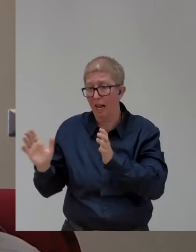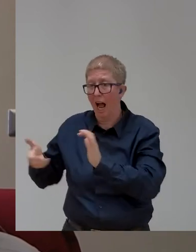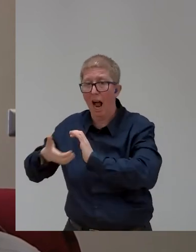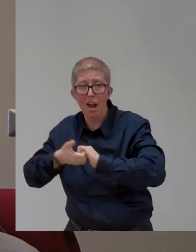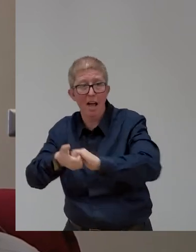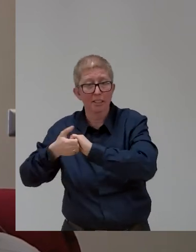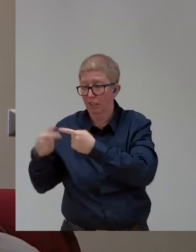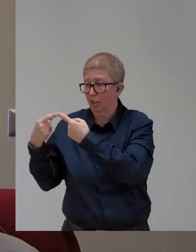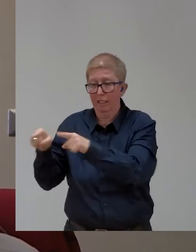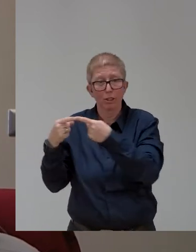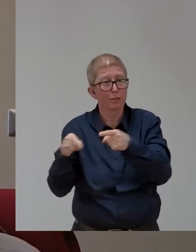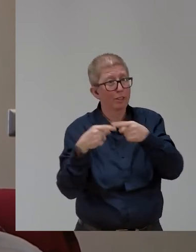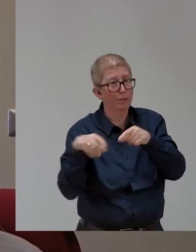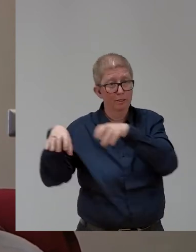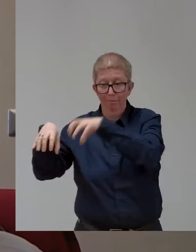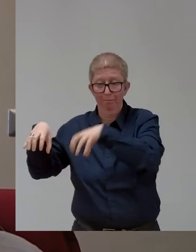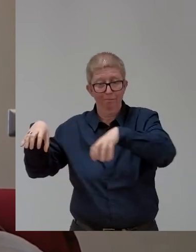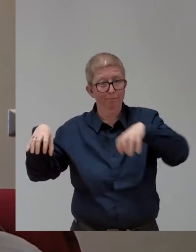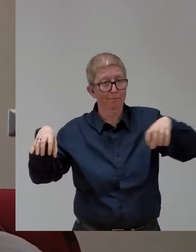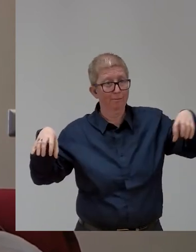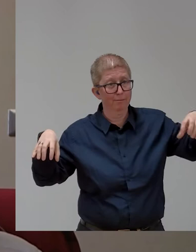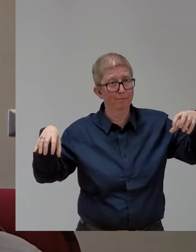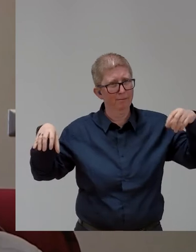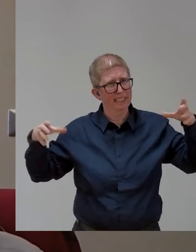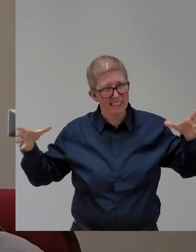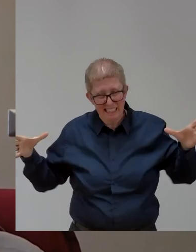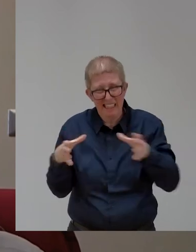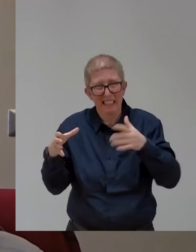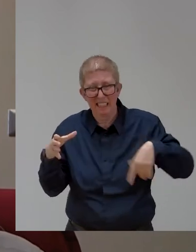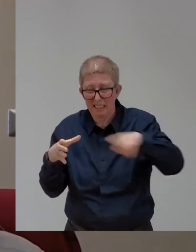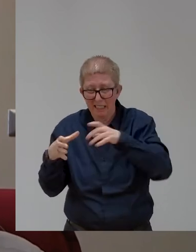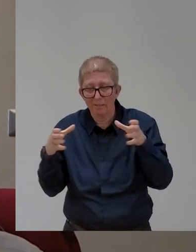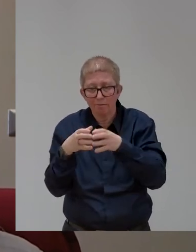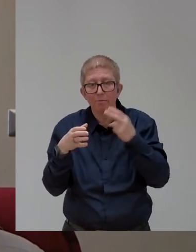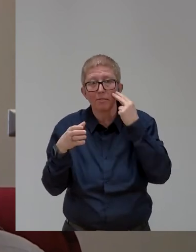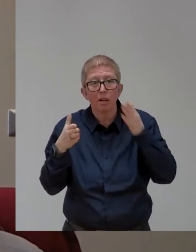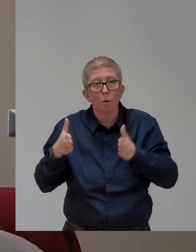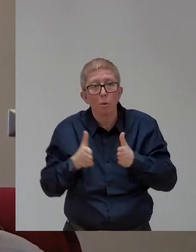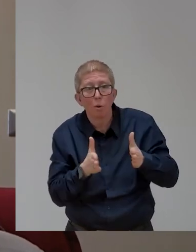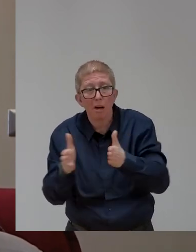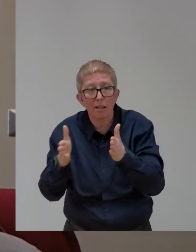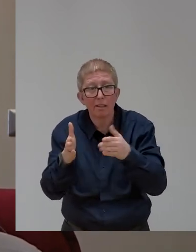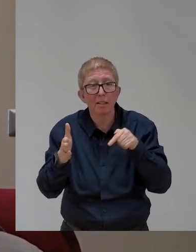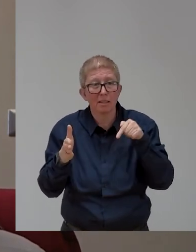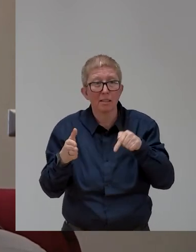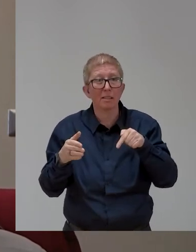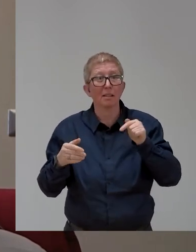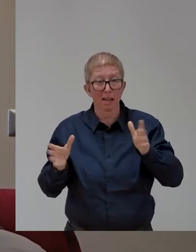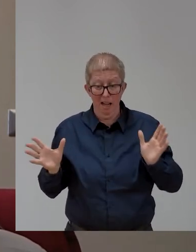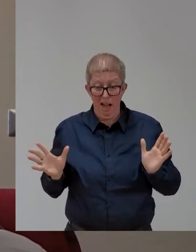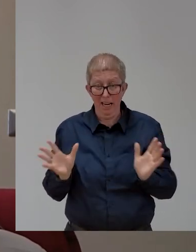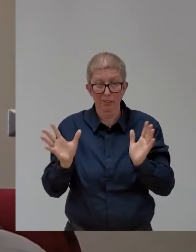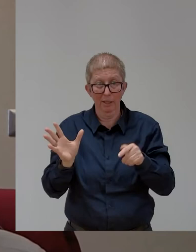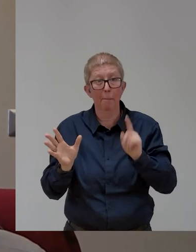for ICT were generated. To generate this type of initiative, you need to be able to take risks, have